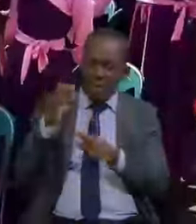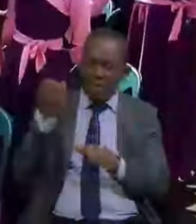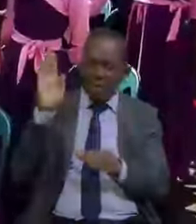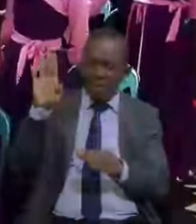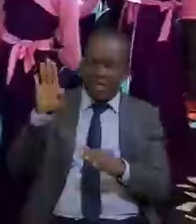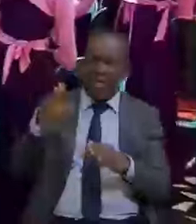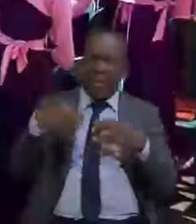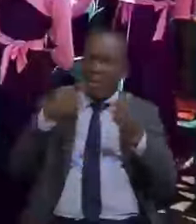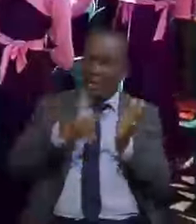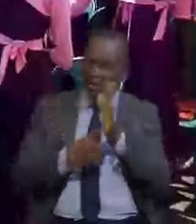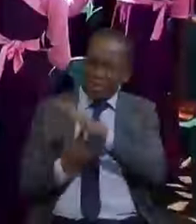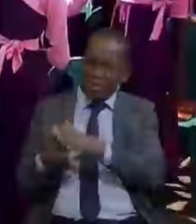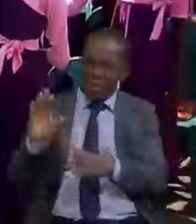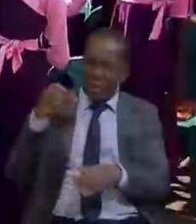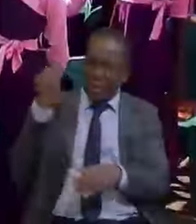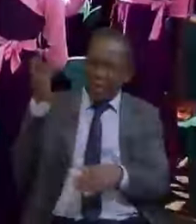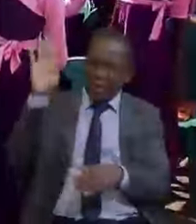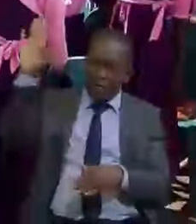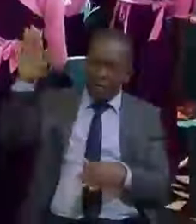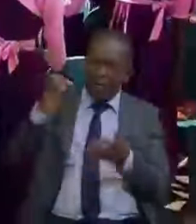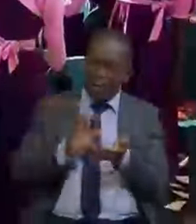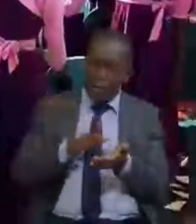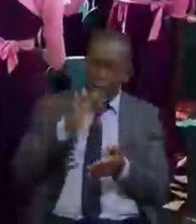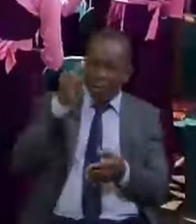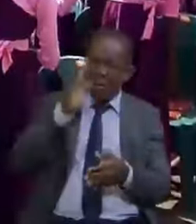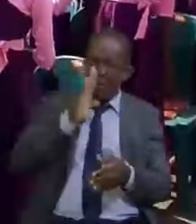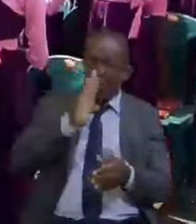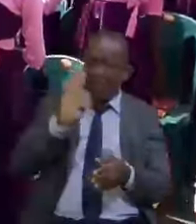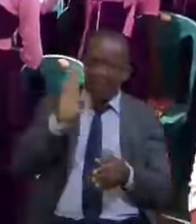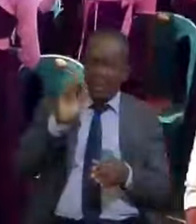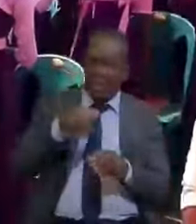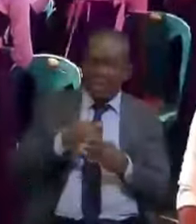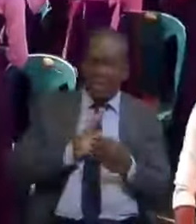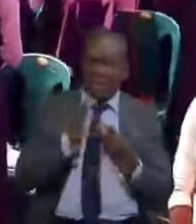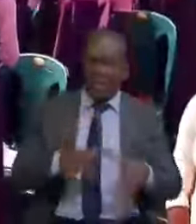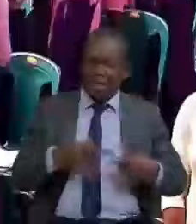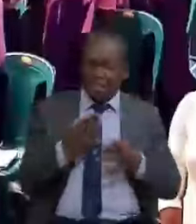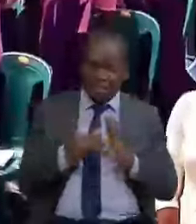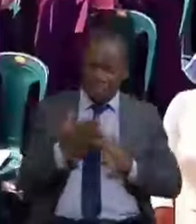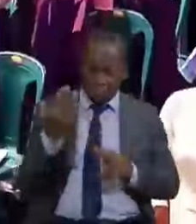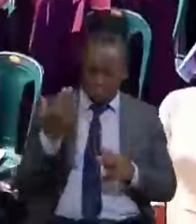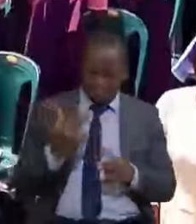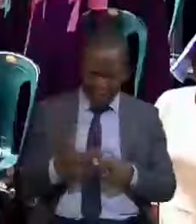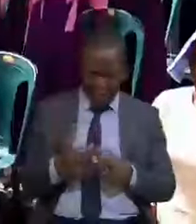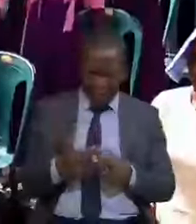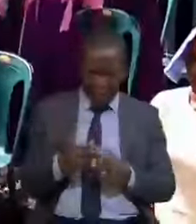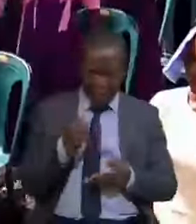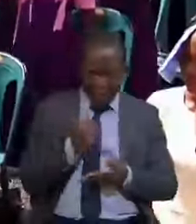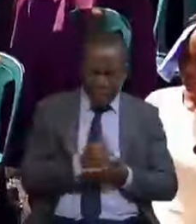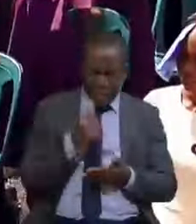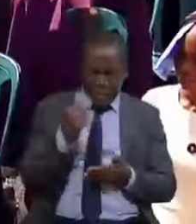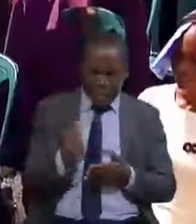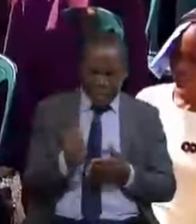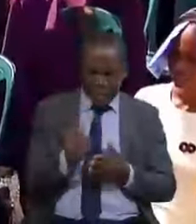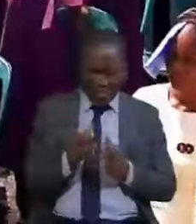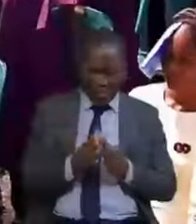your glory in every life, even at this time, in Jesus' name. Confirm it in